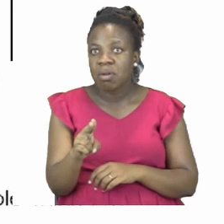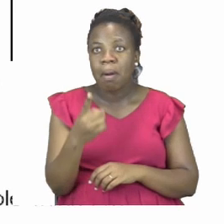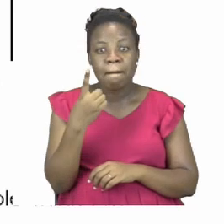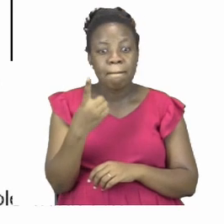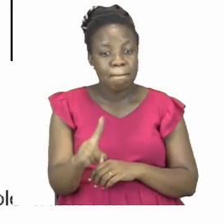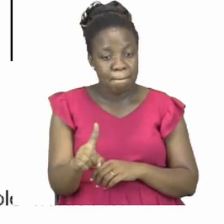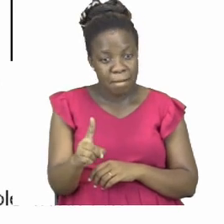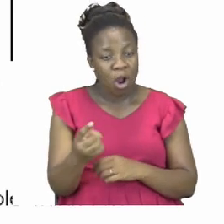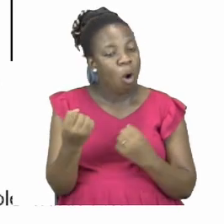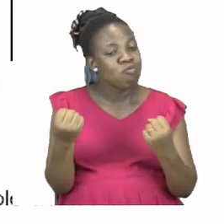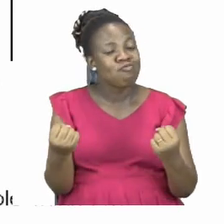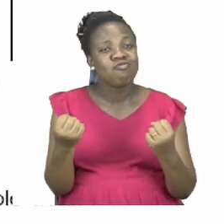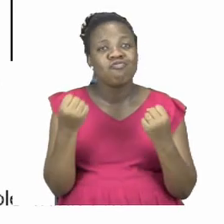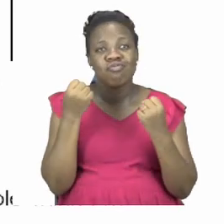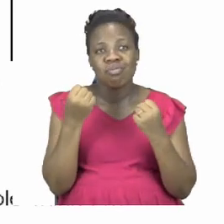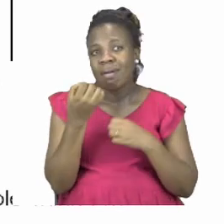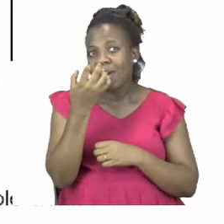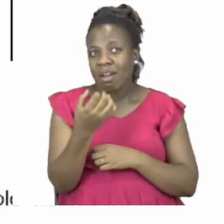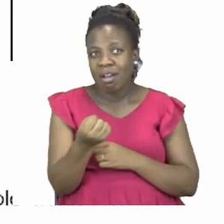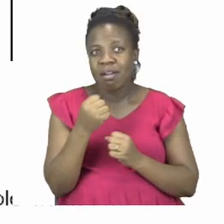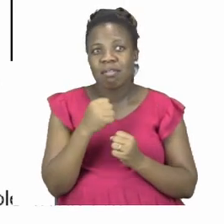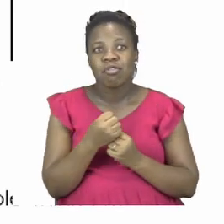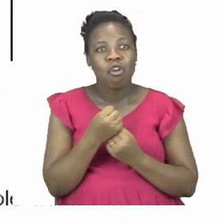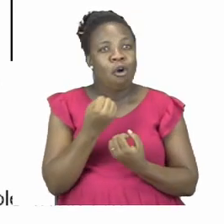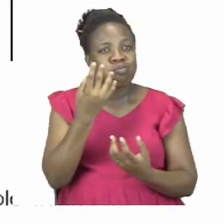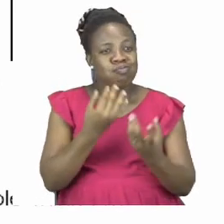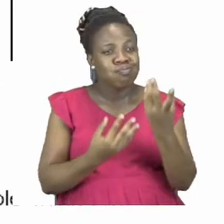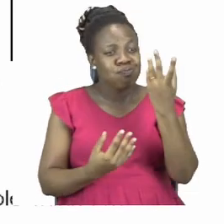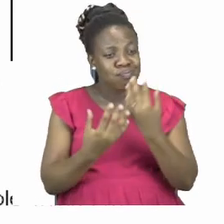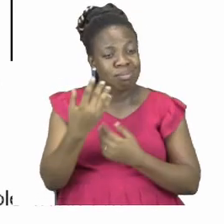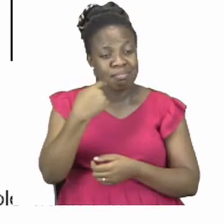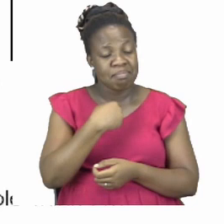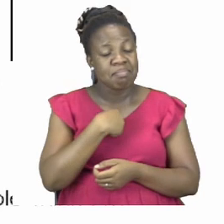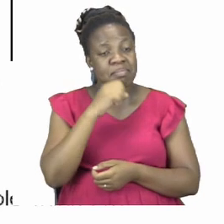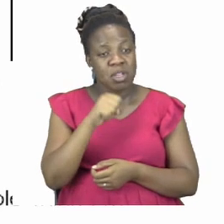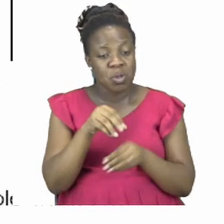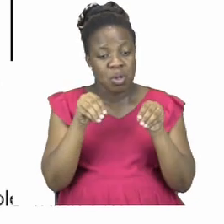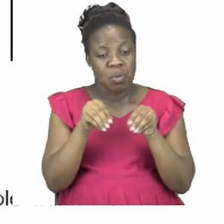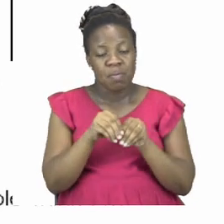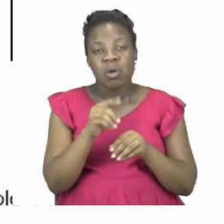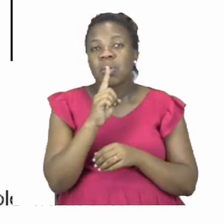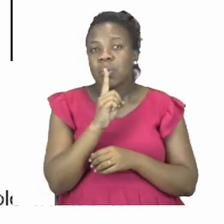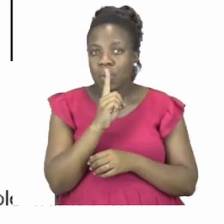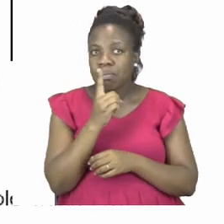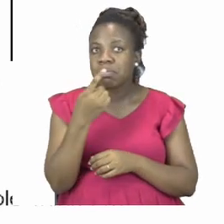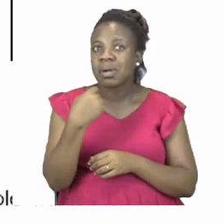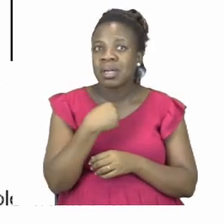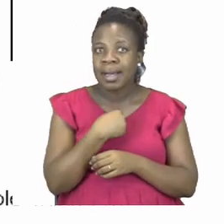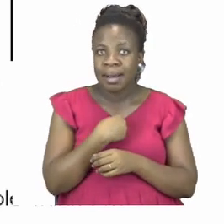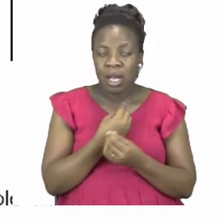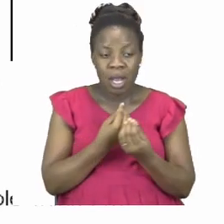energy. You can burn me to make heat. I can heat